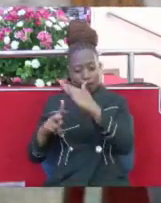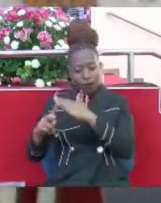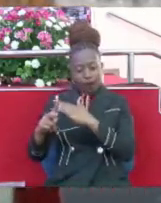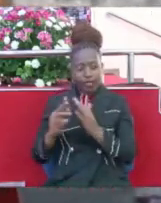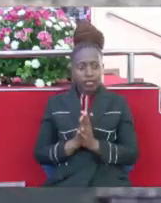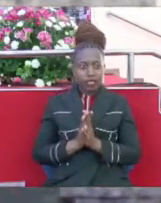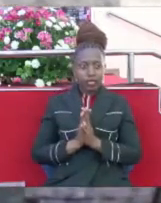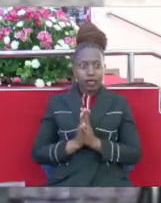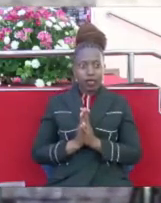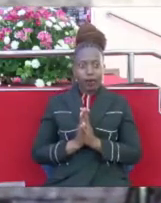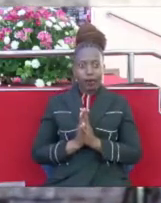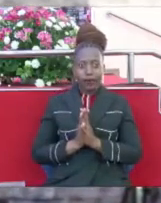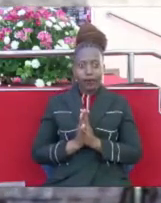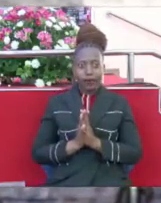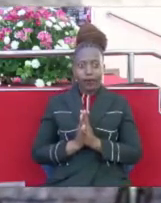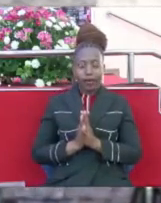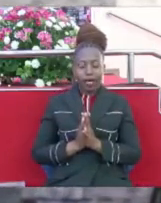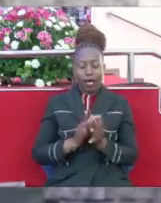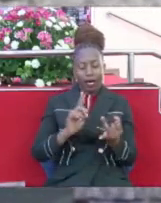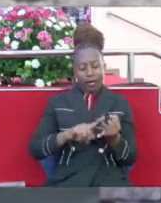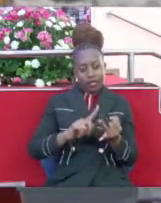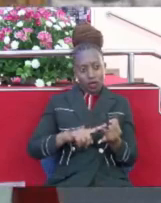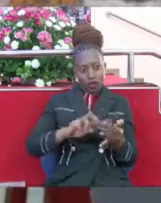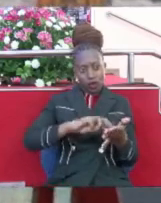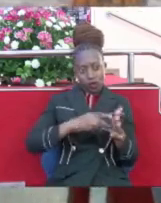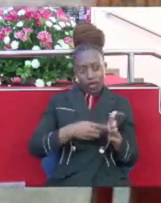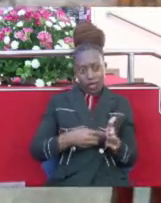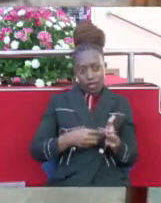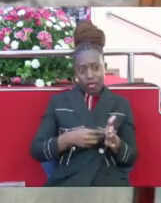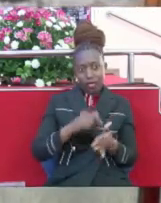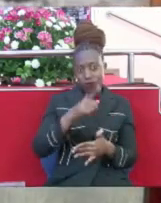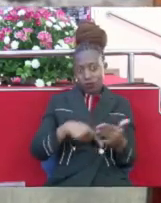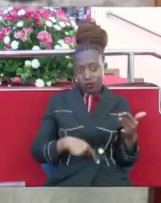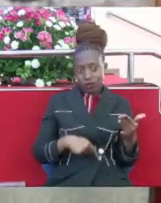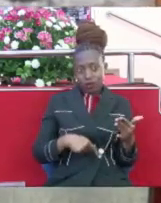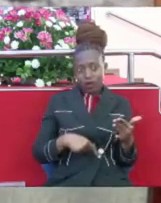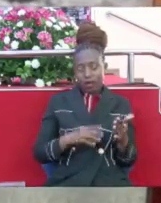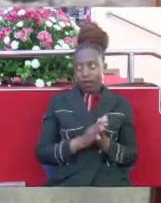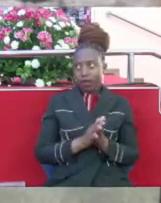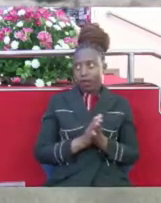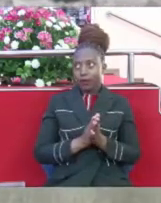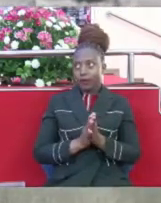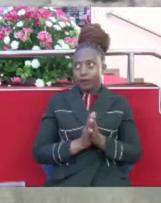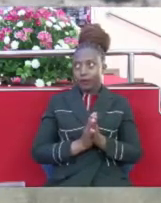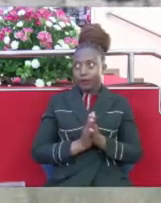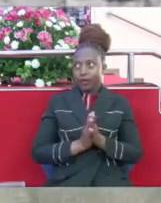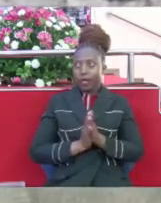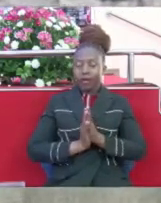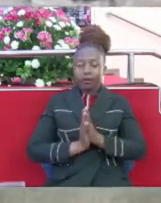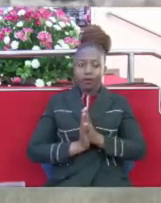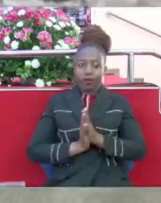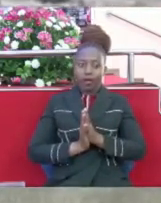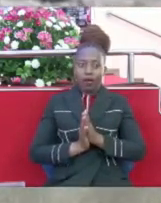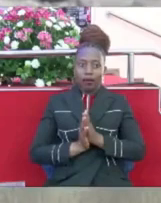kawaida afanyike nabii. And the second thing that action meant, na jambo la pili ambalo lilionyeshwa kwa kile kitendo, it was that